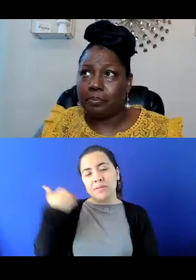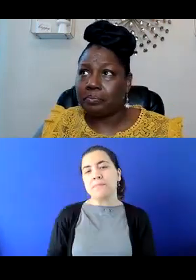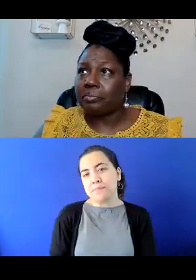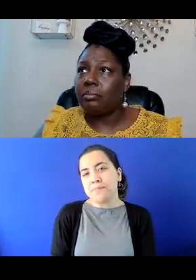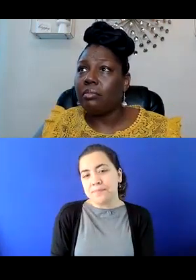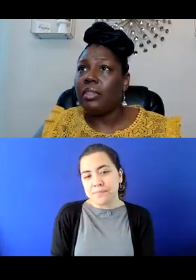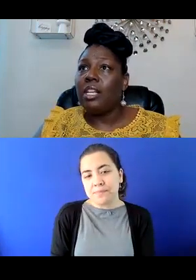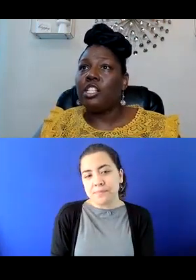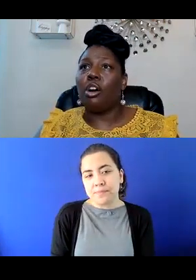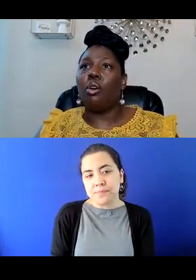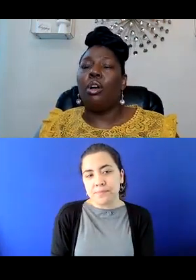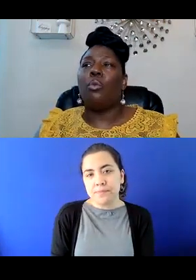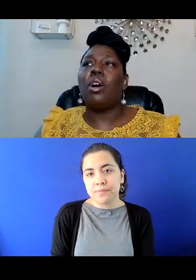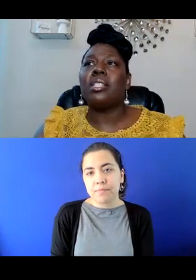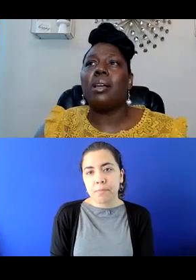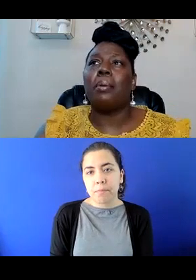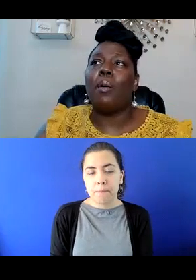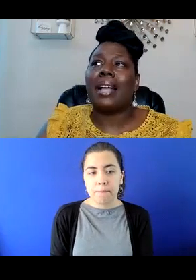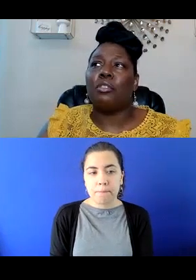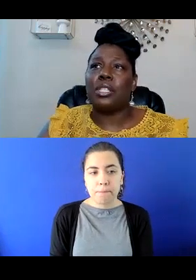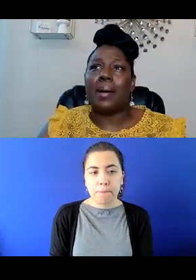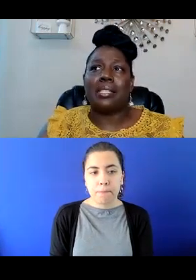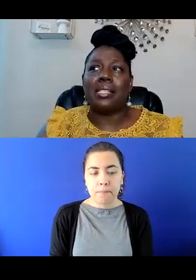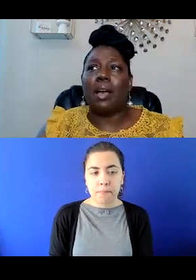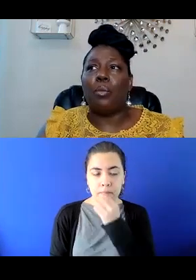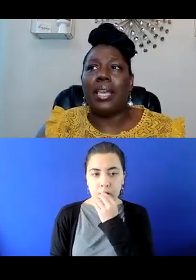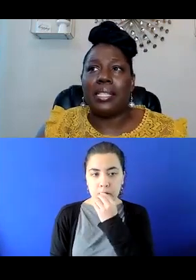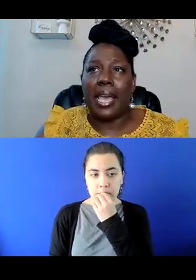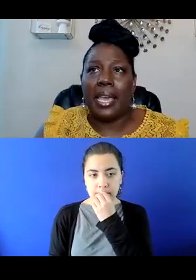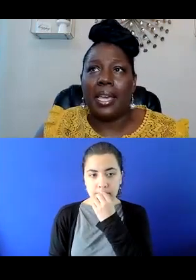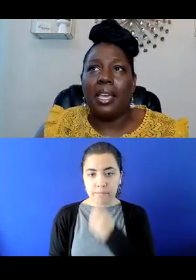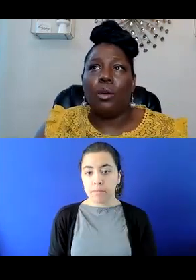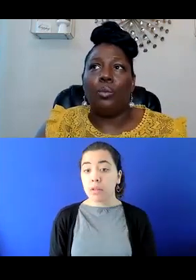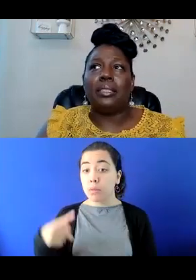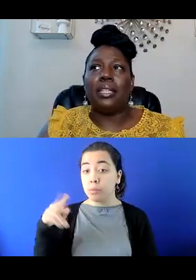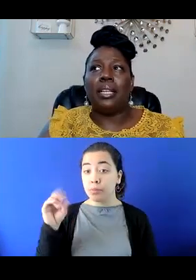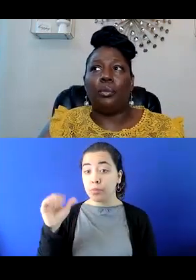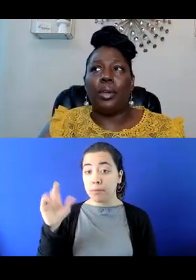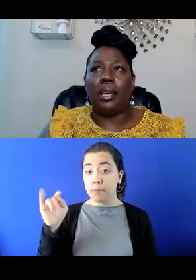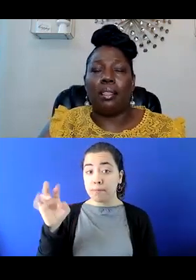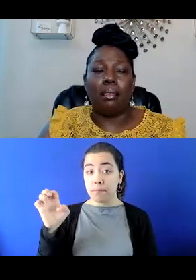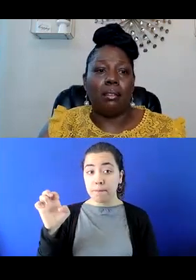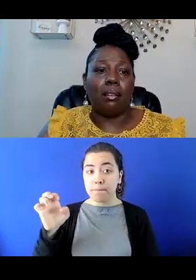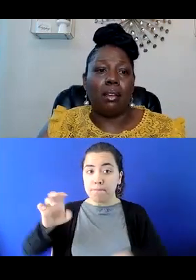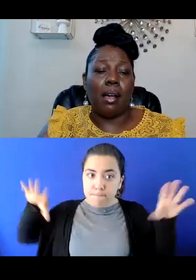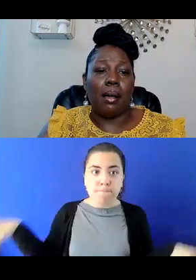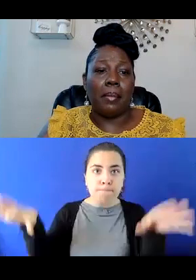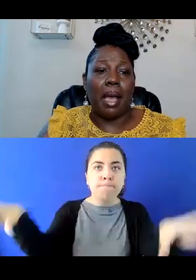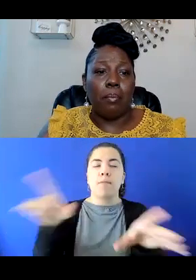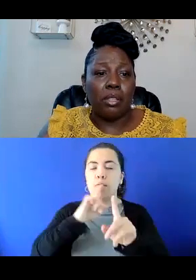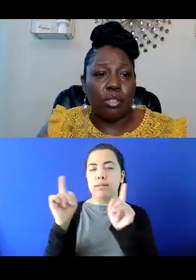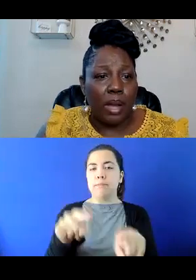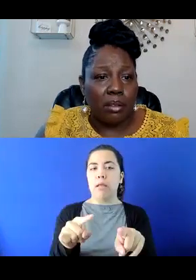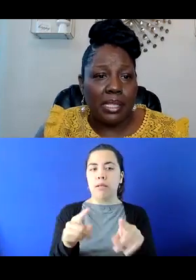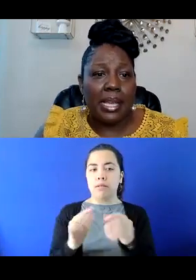okay? So what are some proactive responses that we can take with dealing with